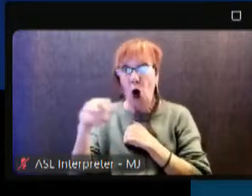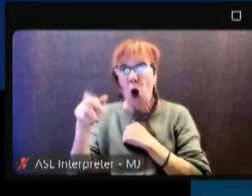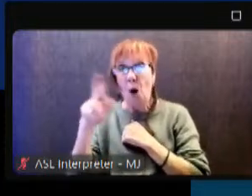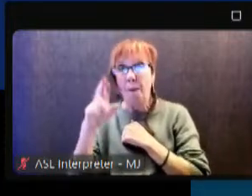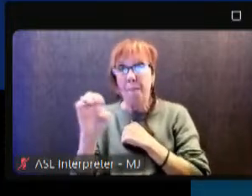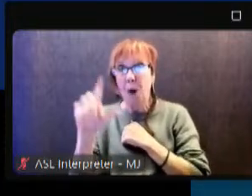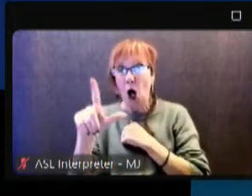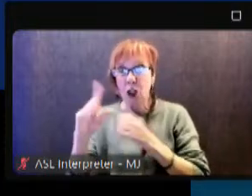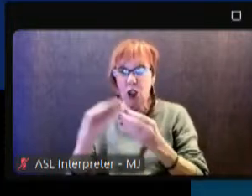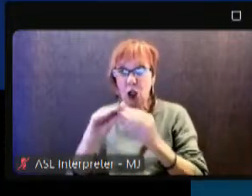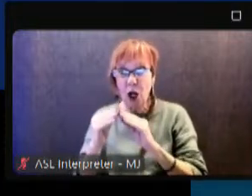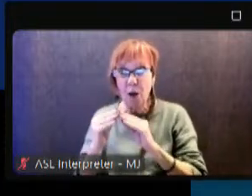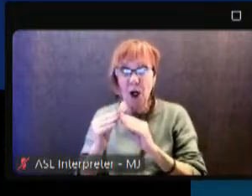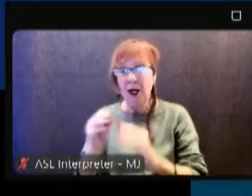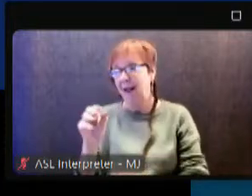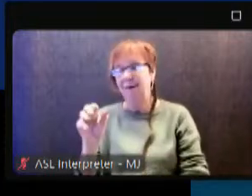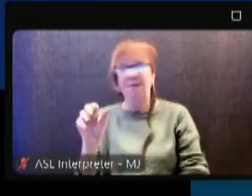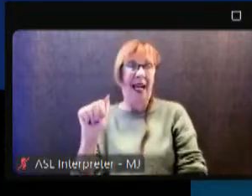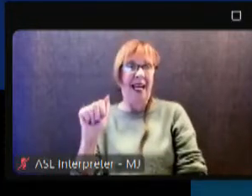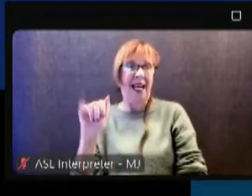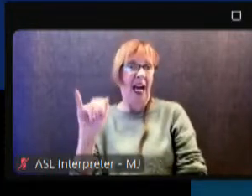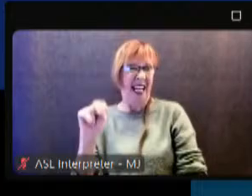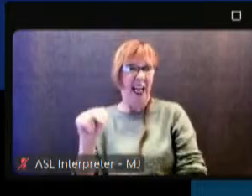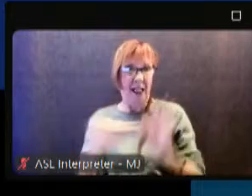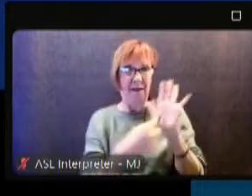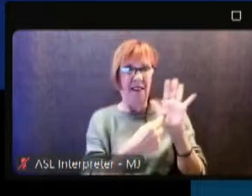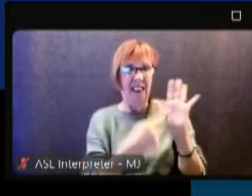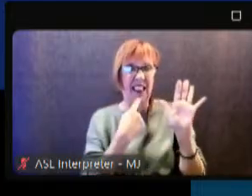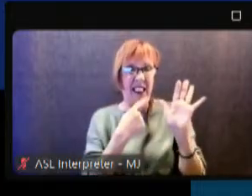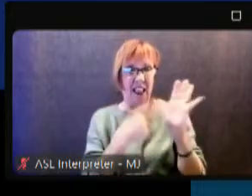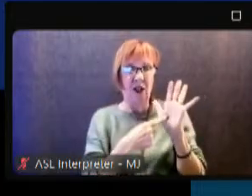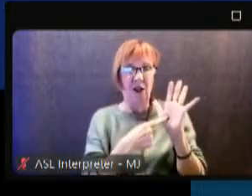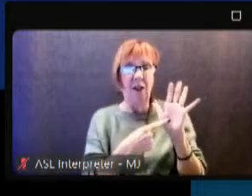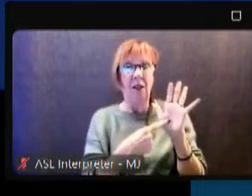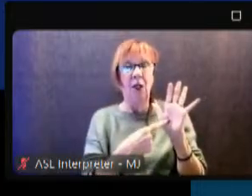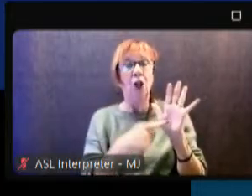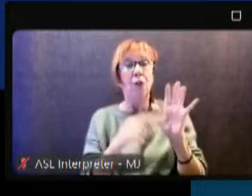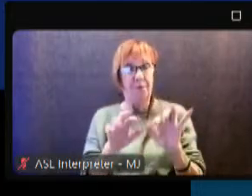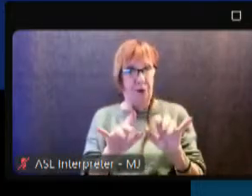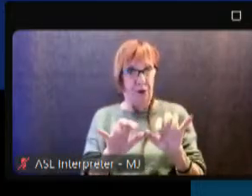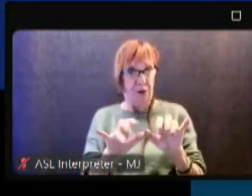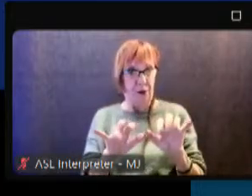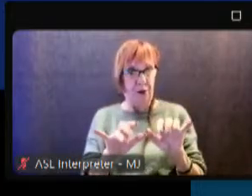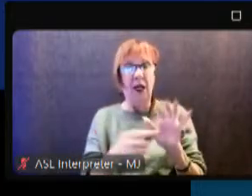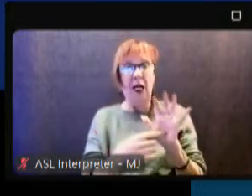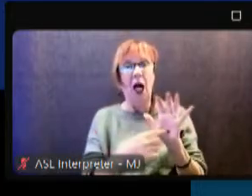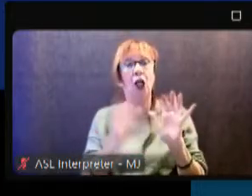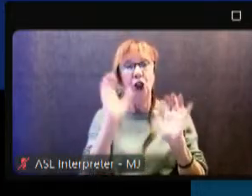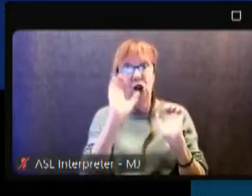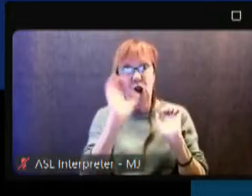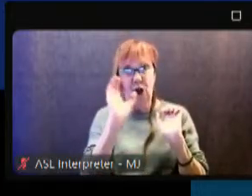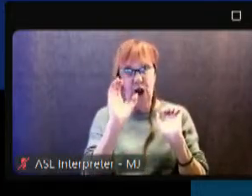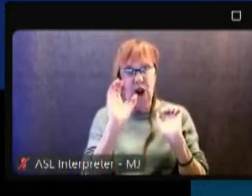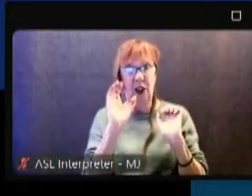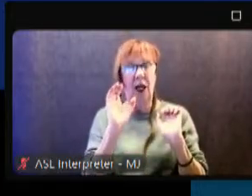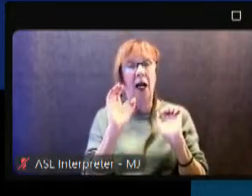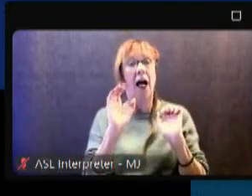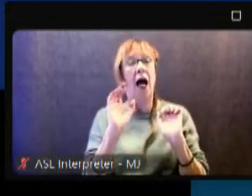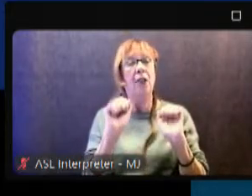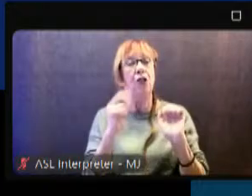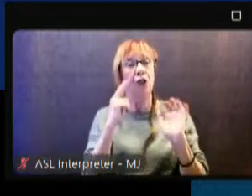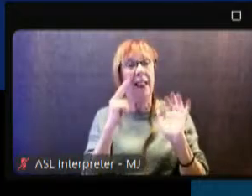AIN is what's being called here, you can enter that here and do a search, and you'll be able to see the